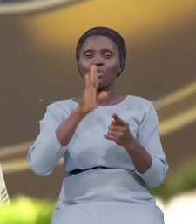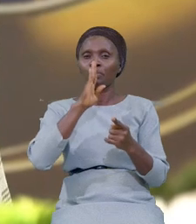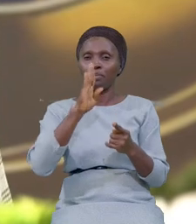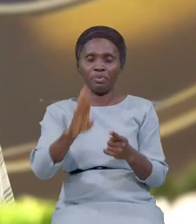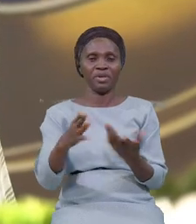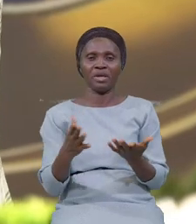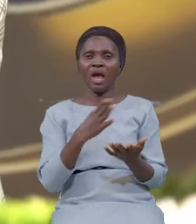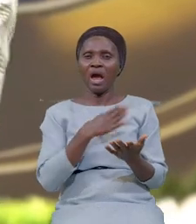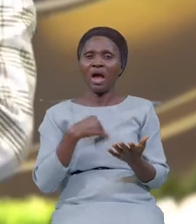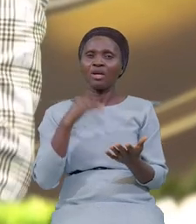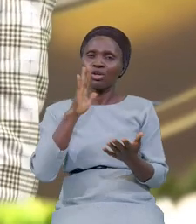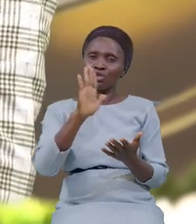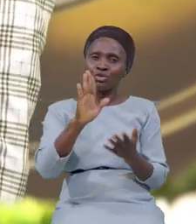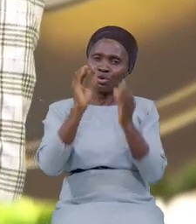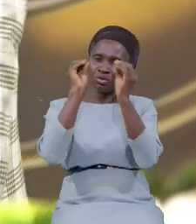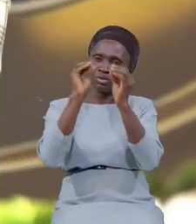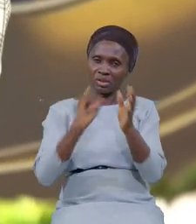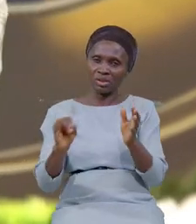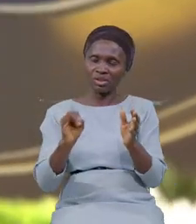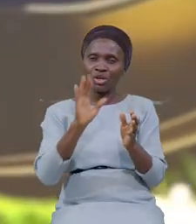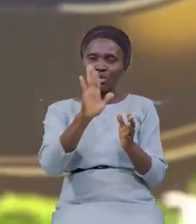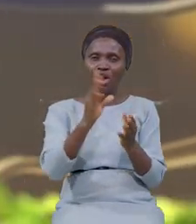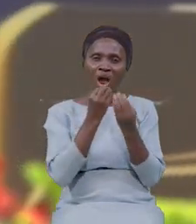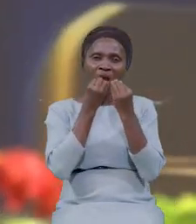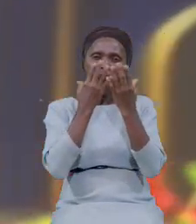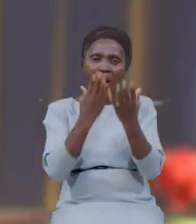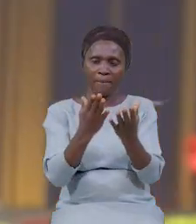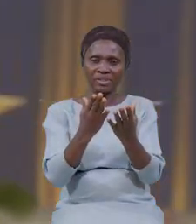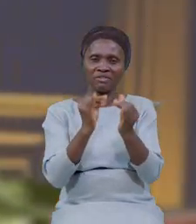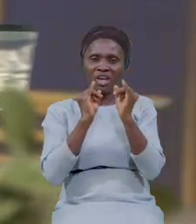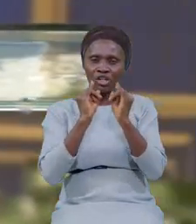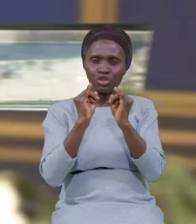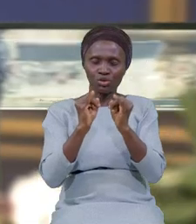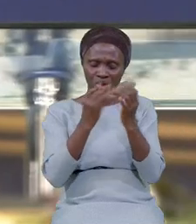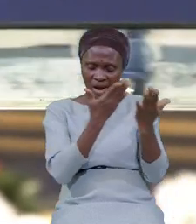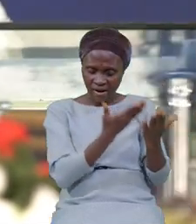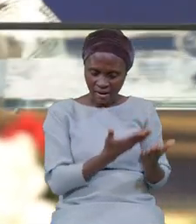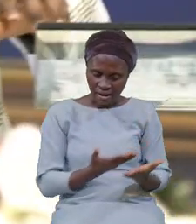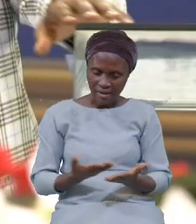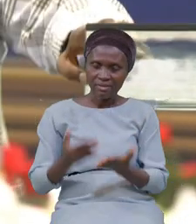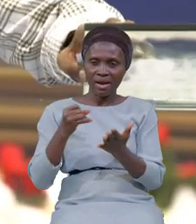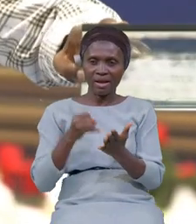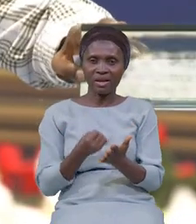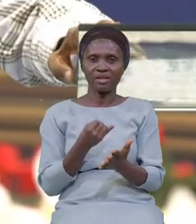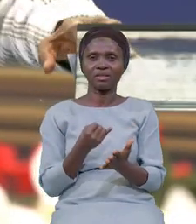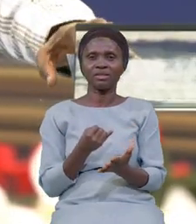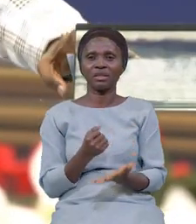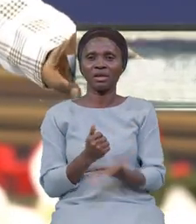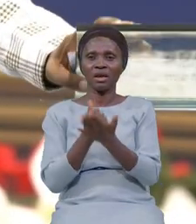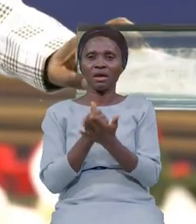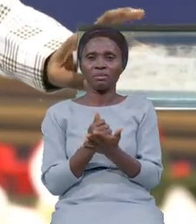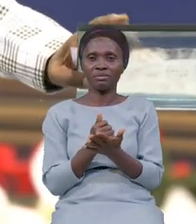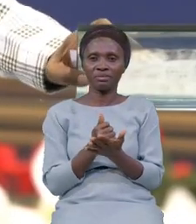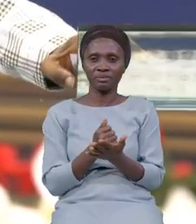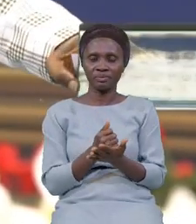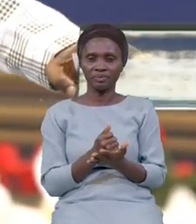your formative instruction, and carry that thing to places he couldn't